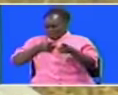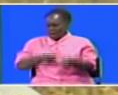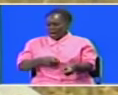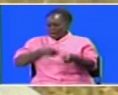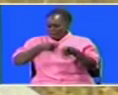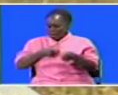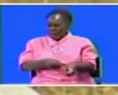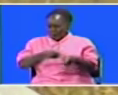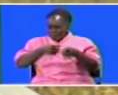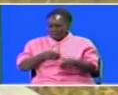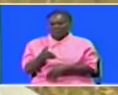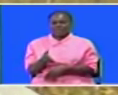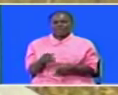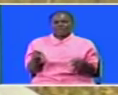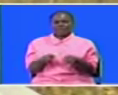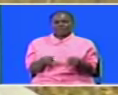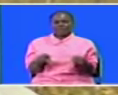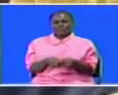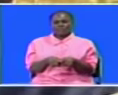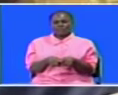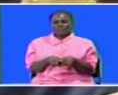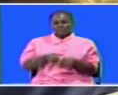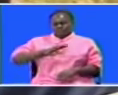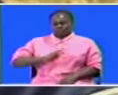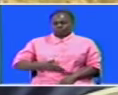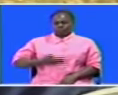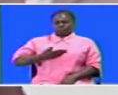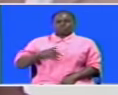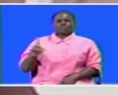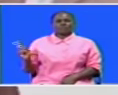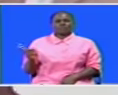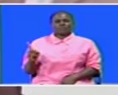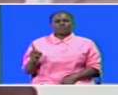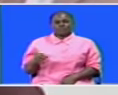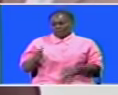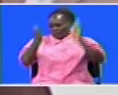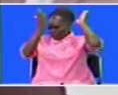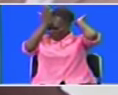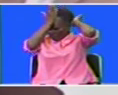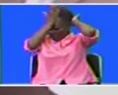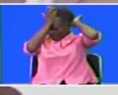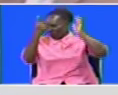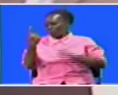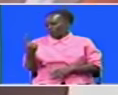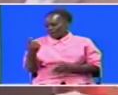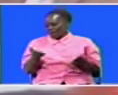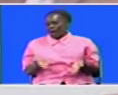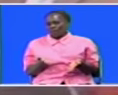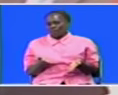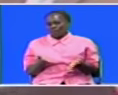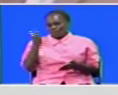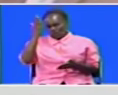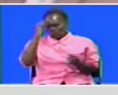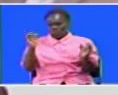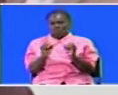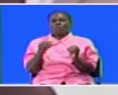on the spot by the seemingly enraged president. Kuna Bishop mwingine hapa. Sijui ni nani,